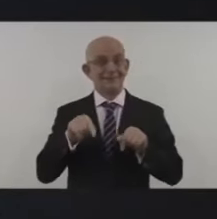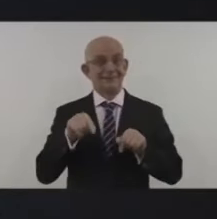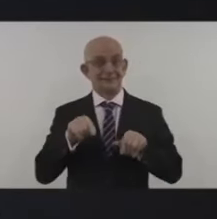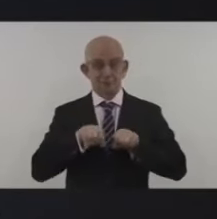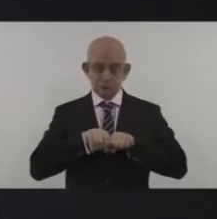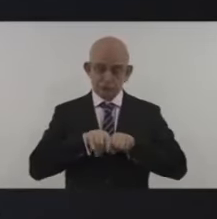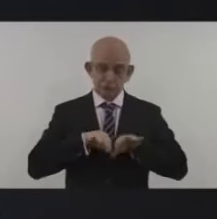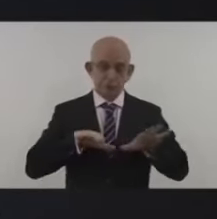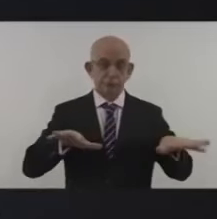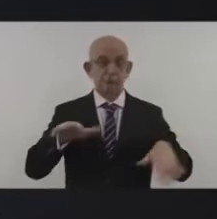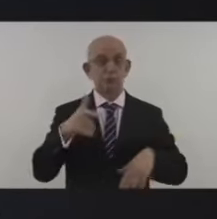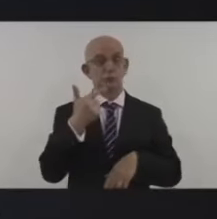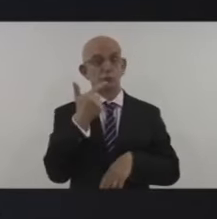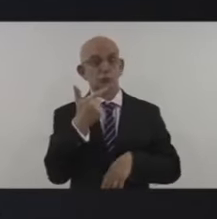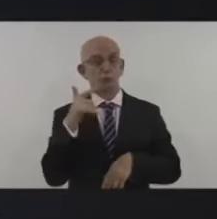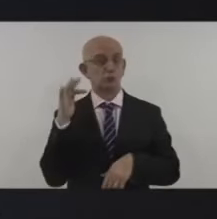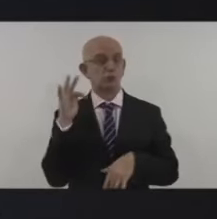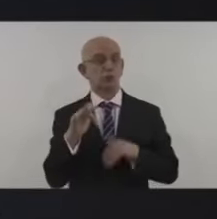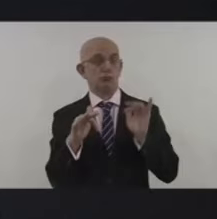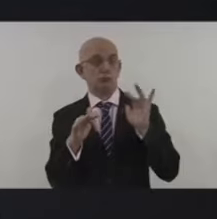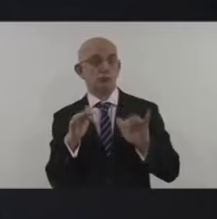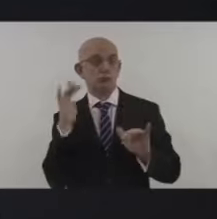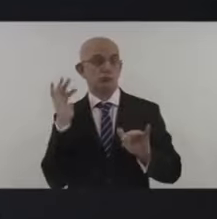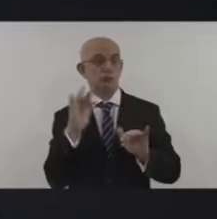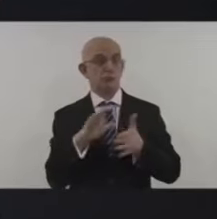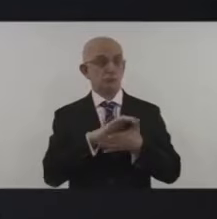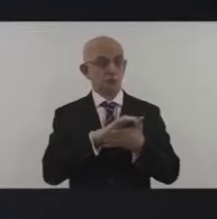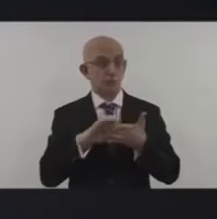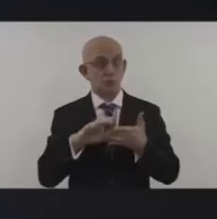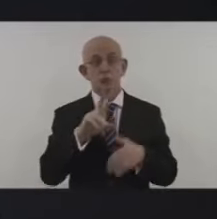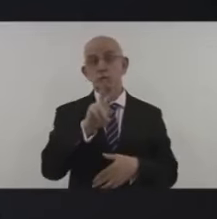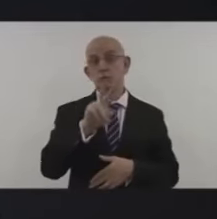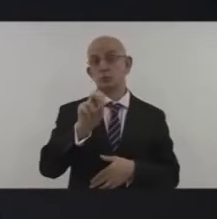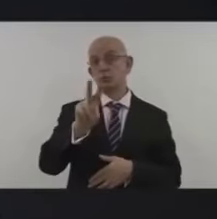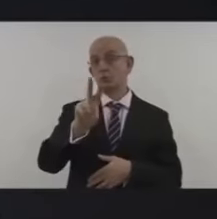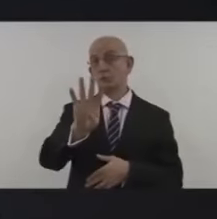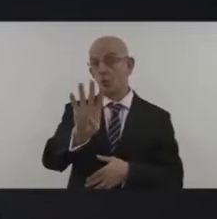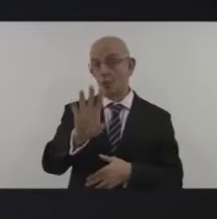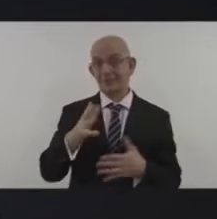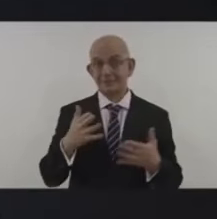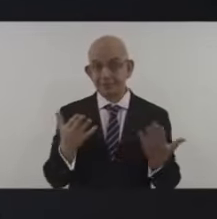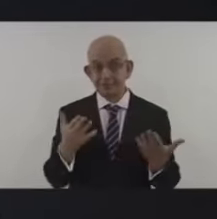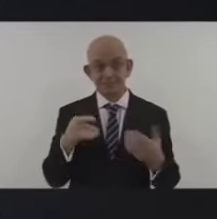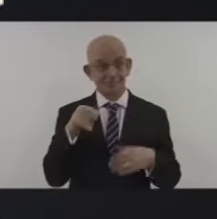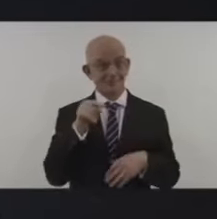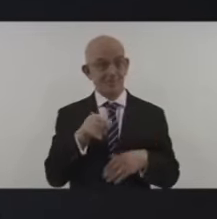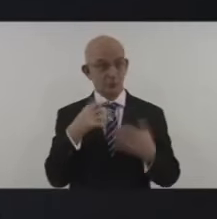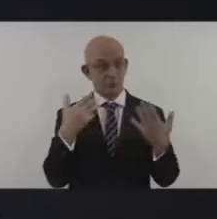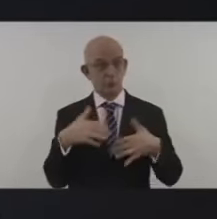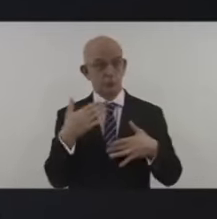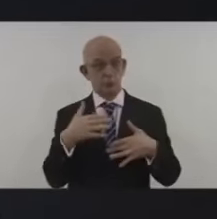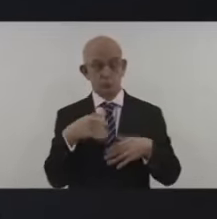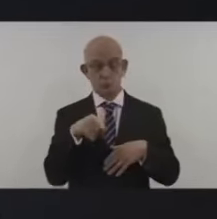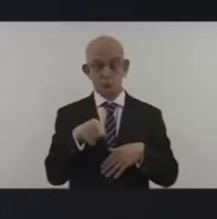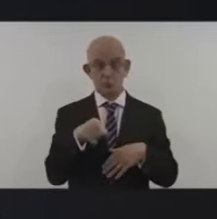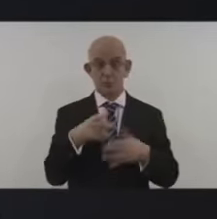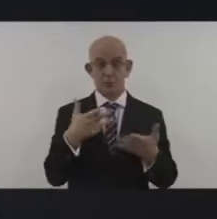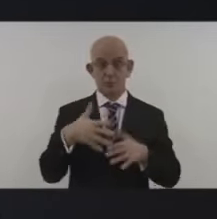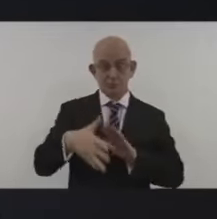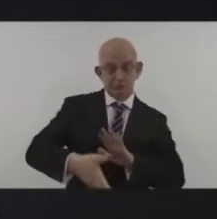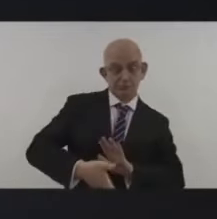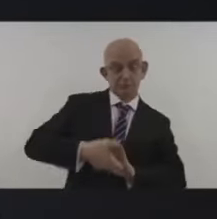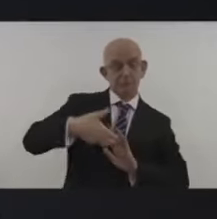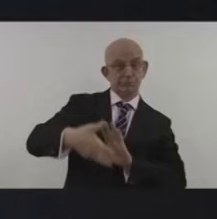to clean energy and climate resilience will not be stopped. Our job is to